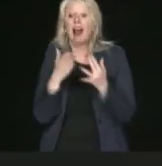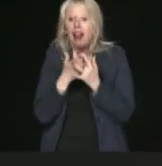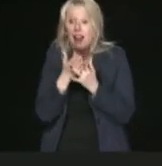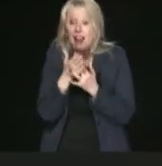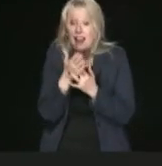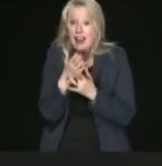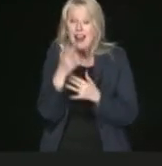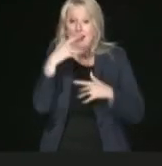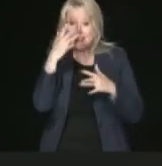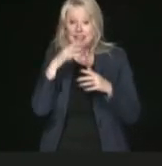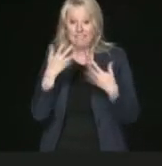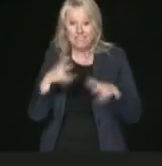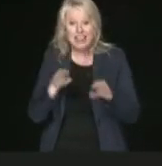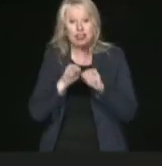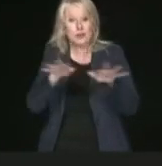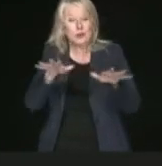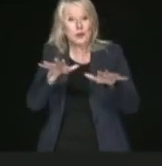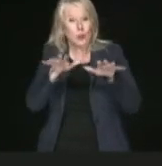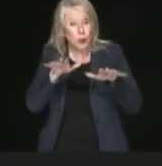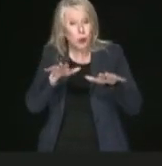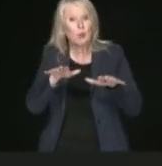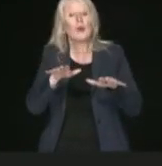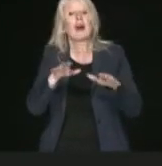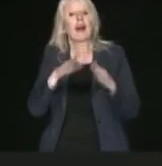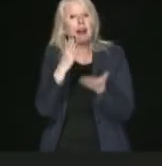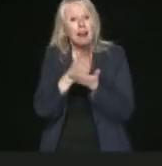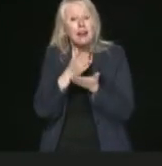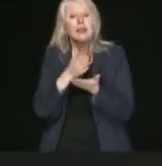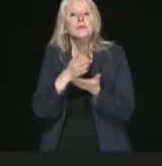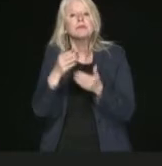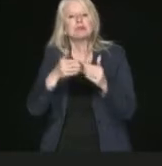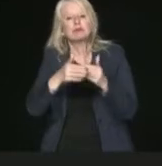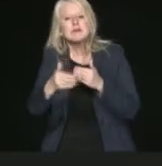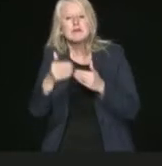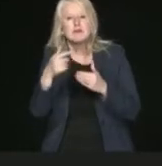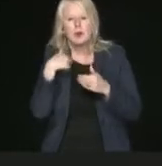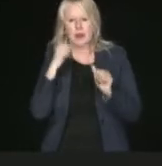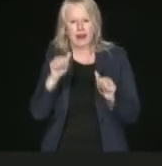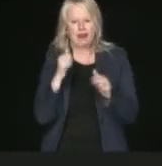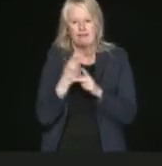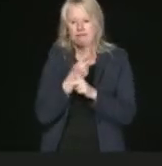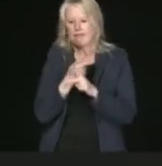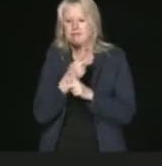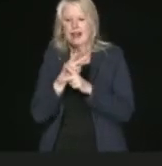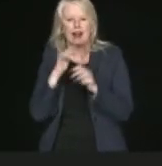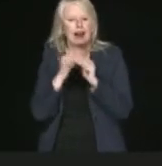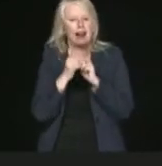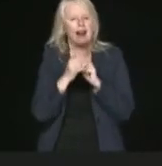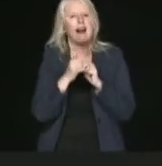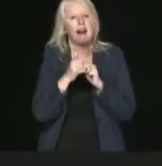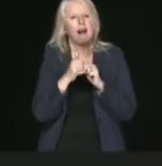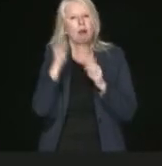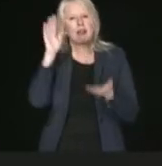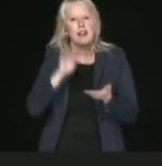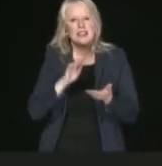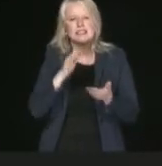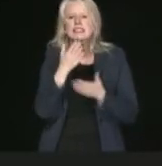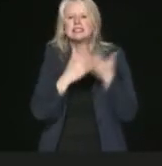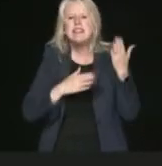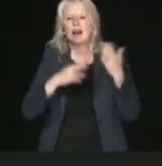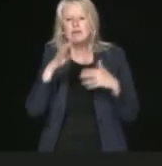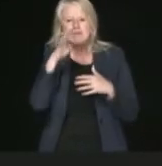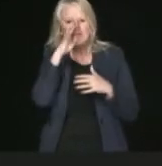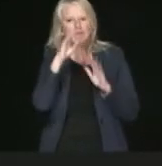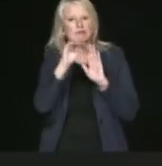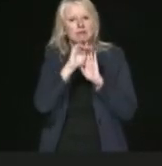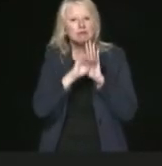wave, we will be in a place where we can relax certain rules. More people perhaps can